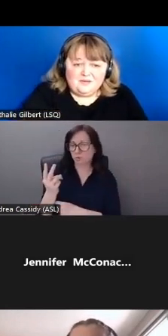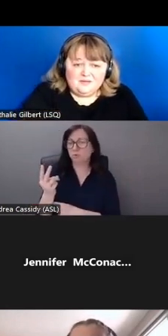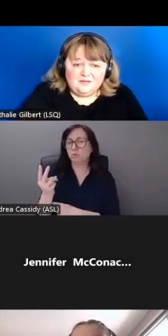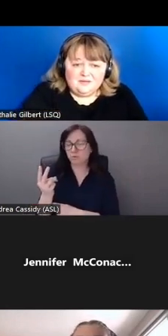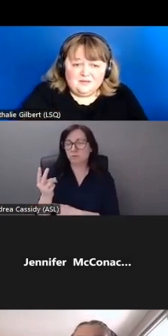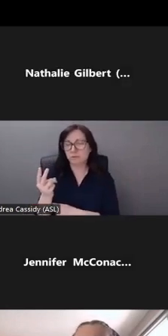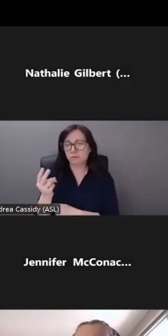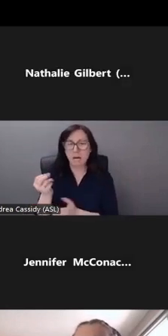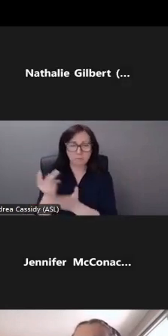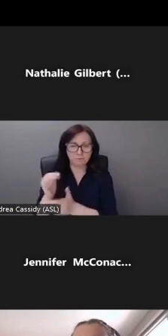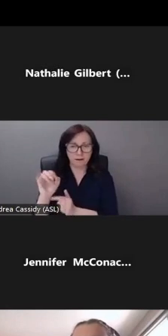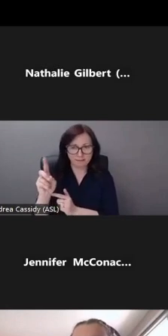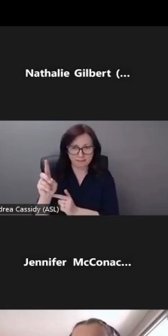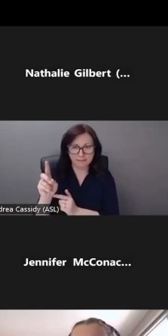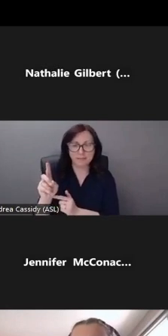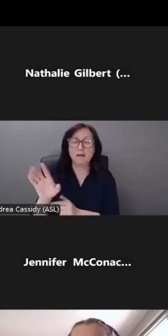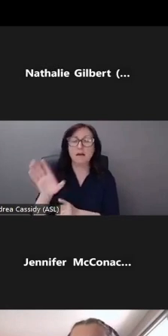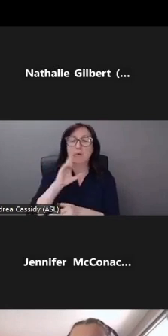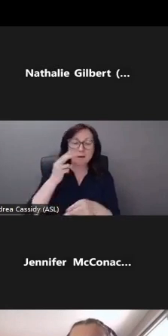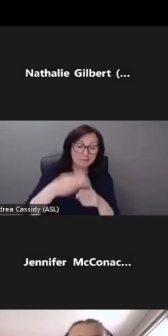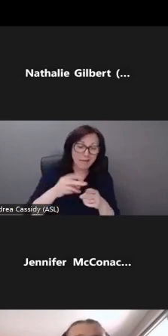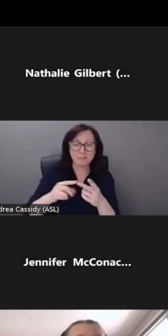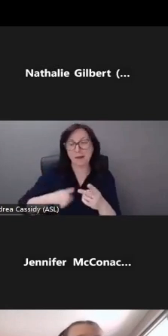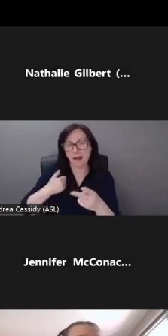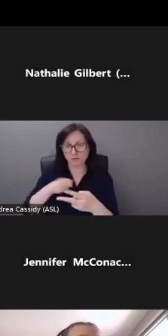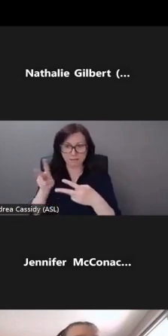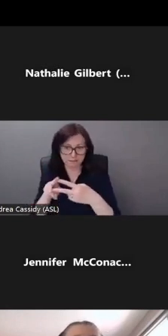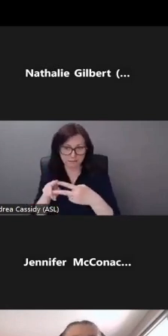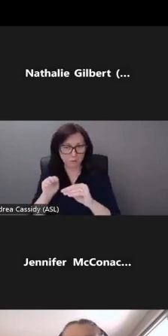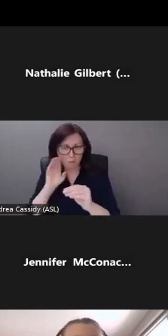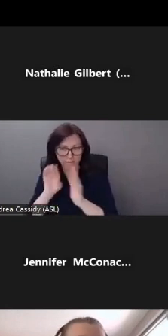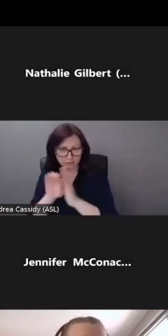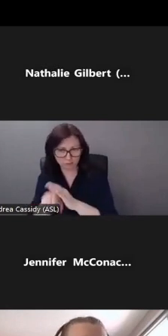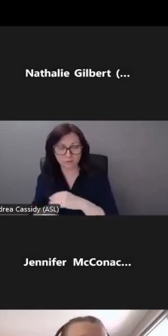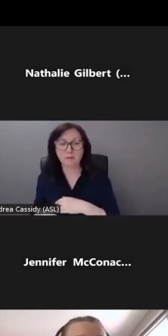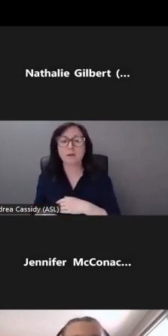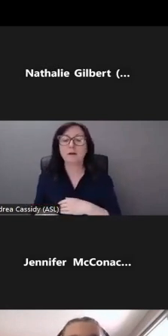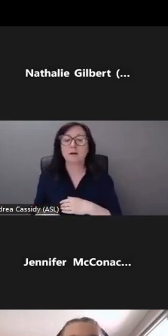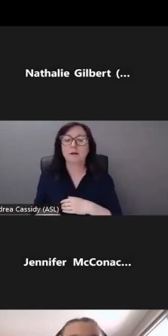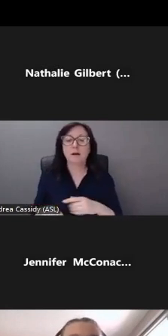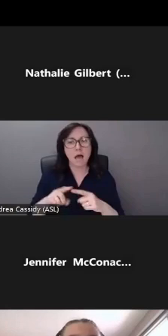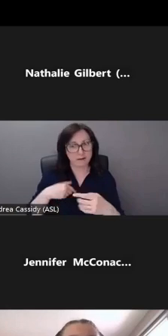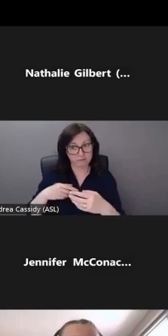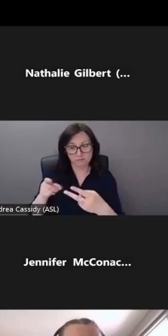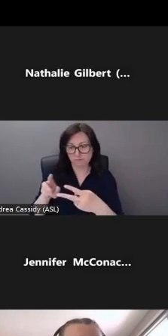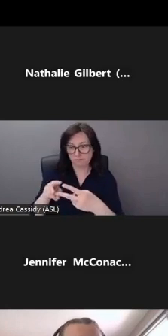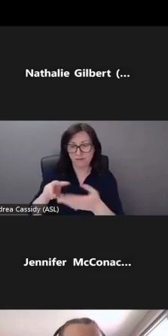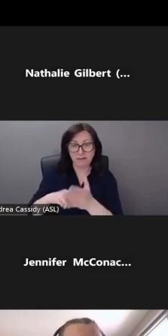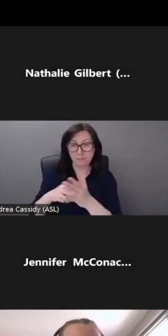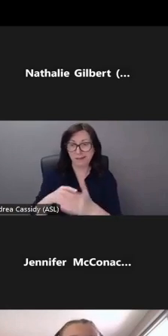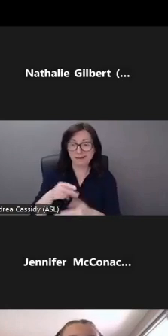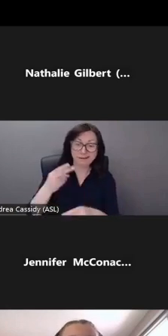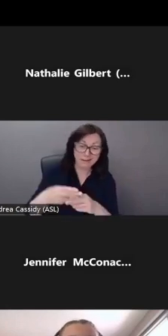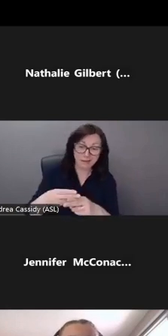ID that have your name and your address. And we have a very long list of what might